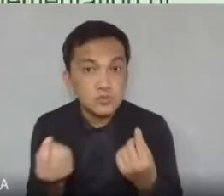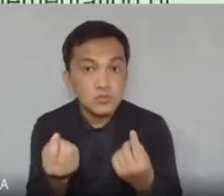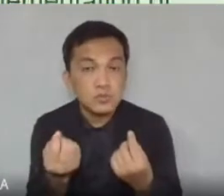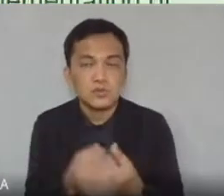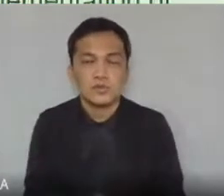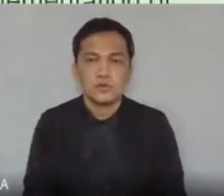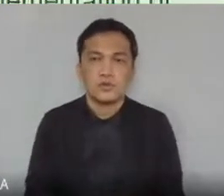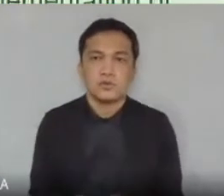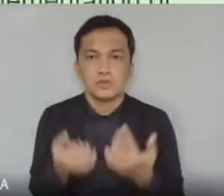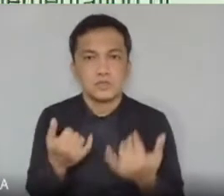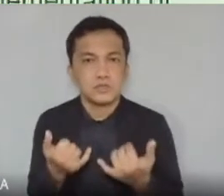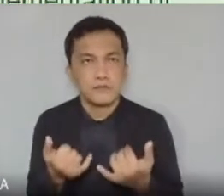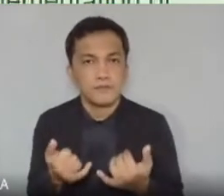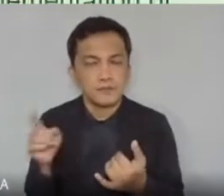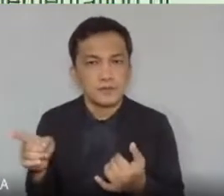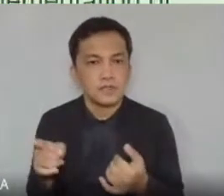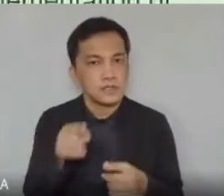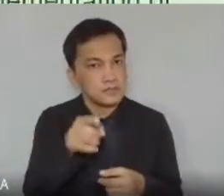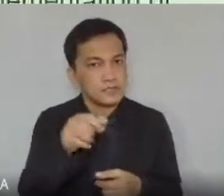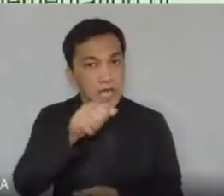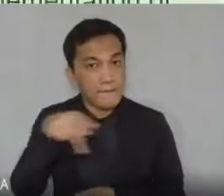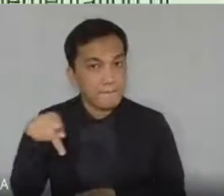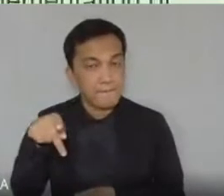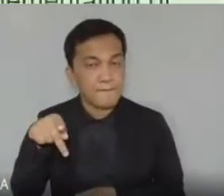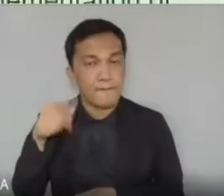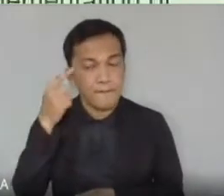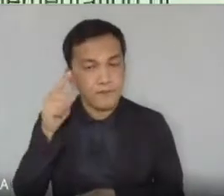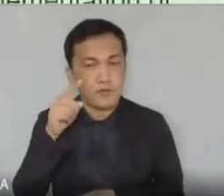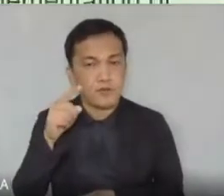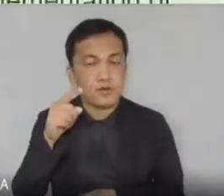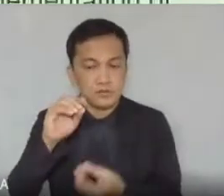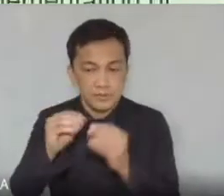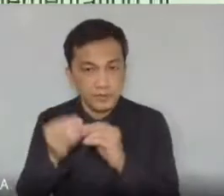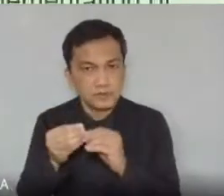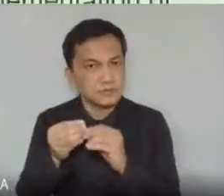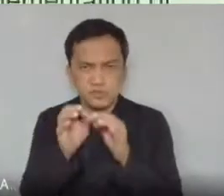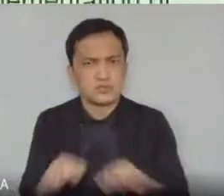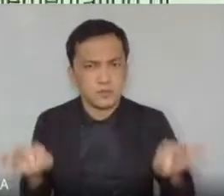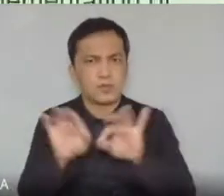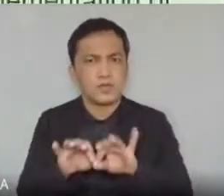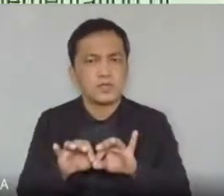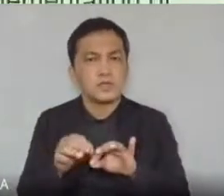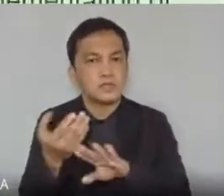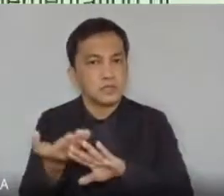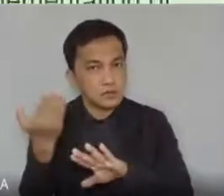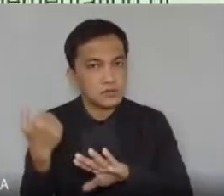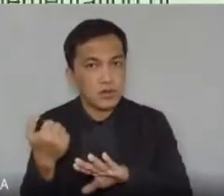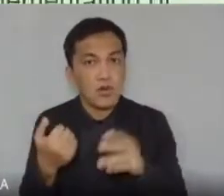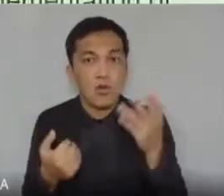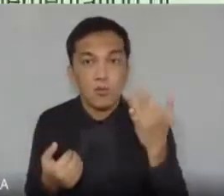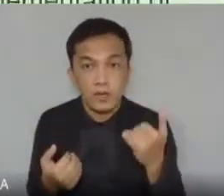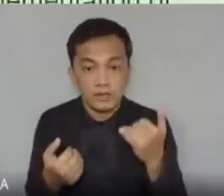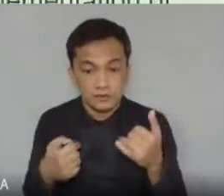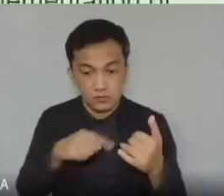information, not fake news, as fast as we can to the most number of people, especially when there was a complete